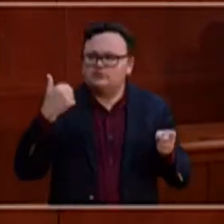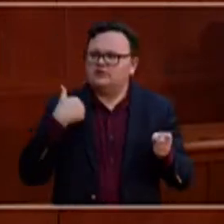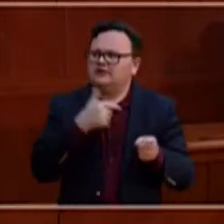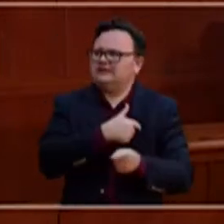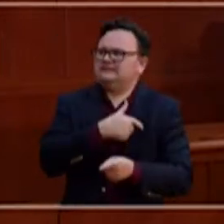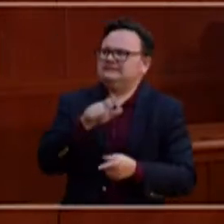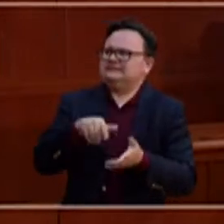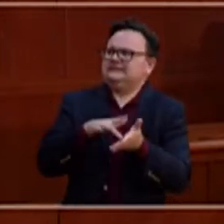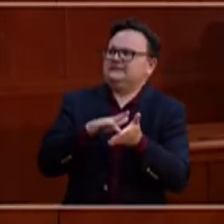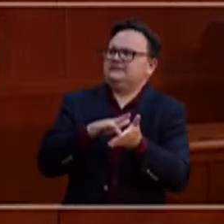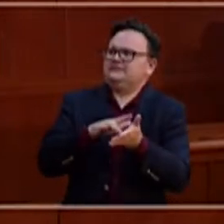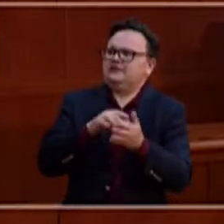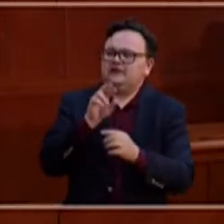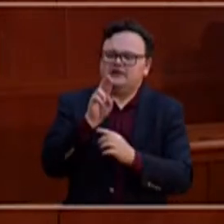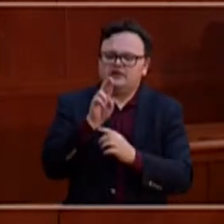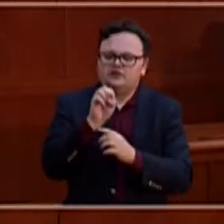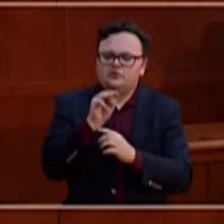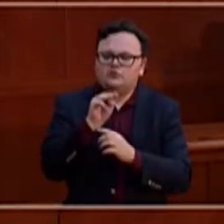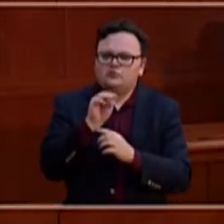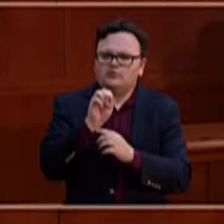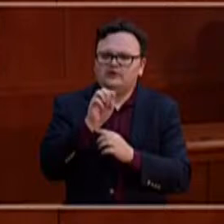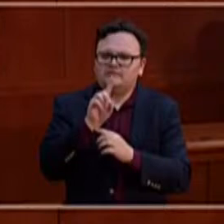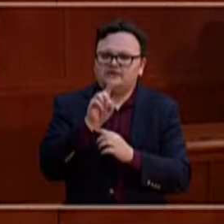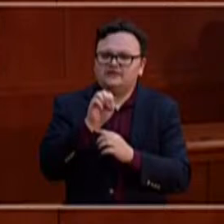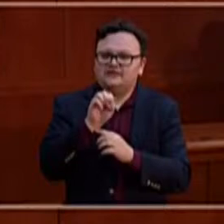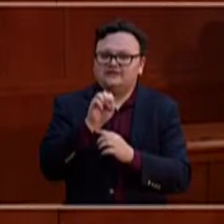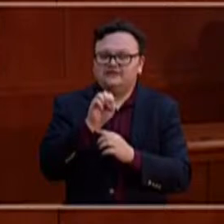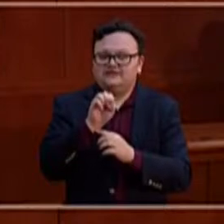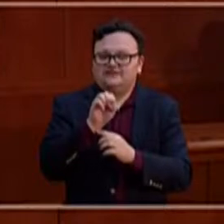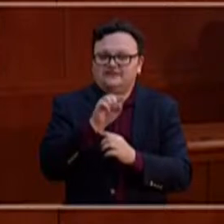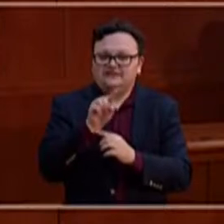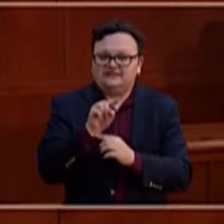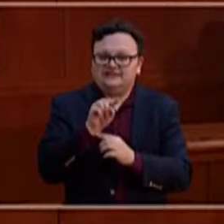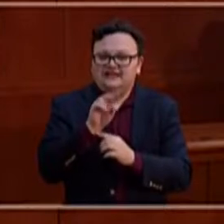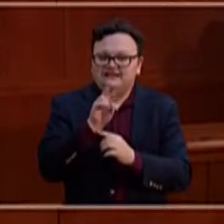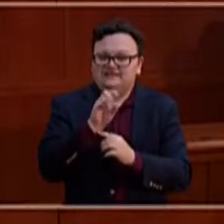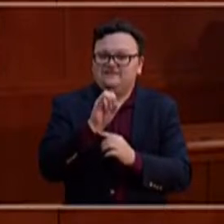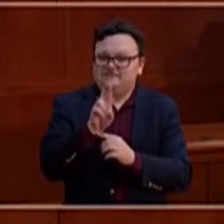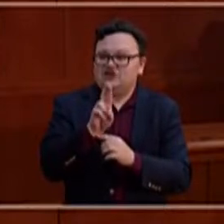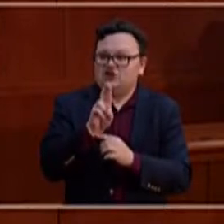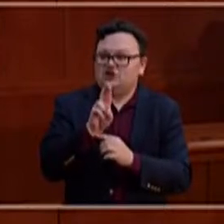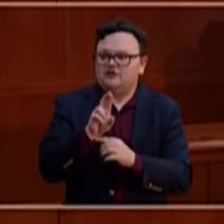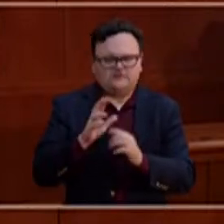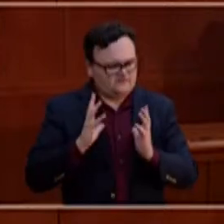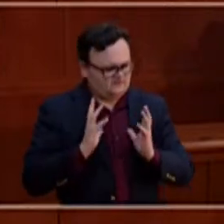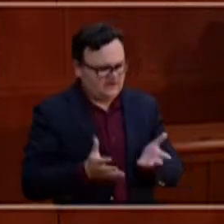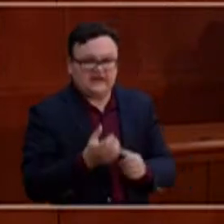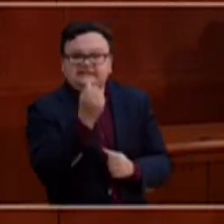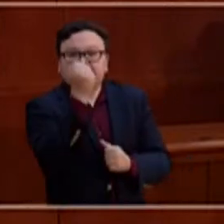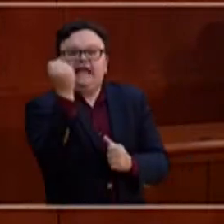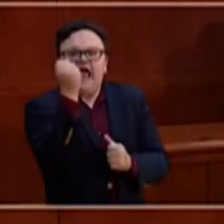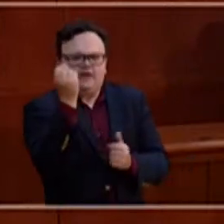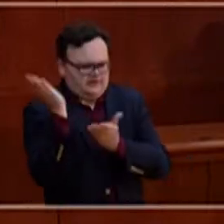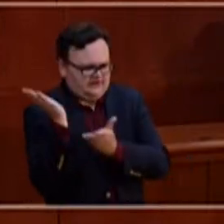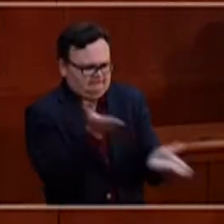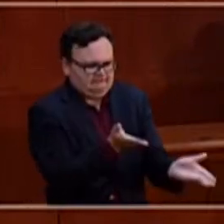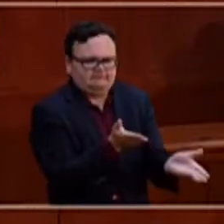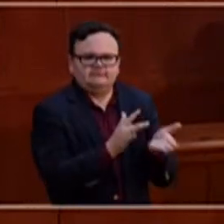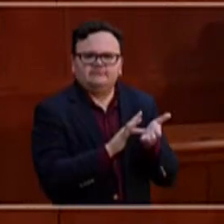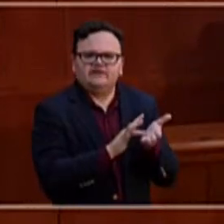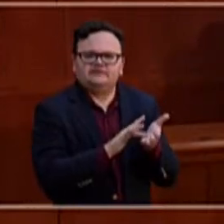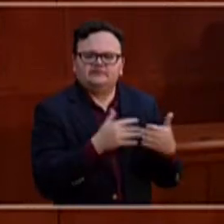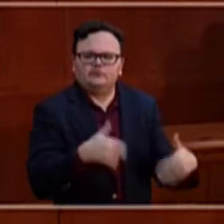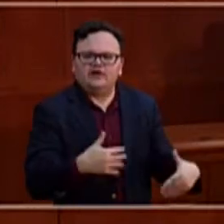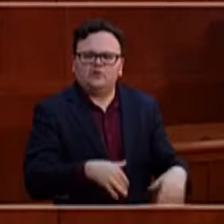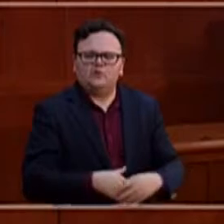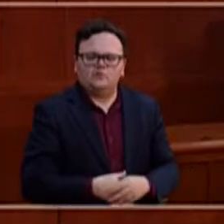Saturday deliveries of remdesivir. We are truly blessed in Florida to have some of the most highest rank